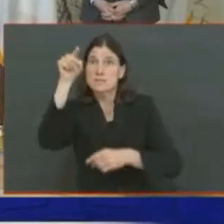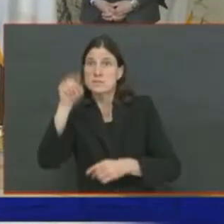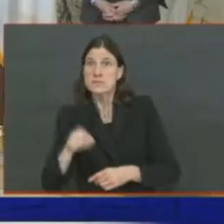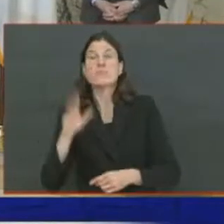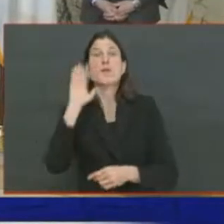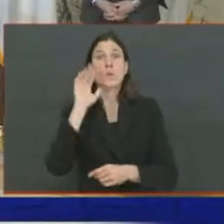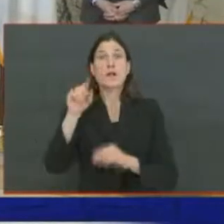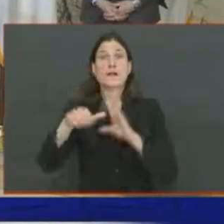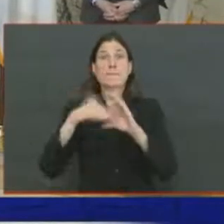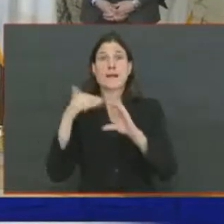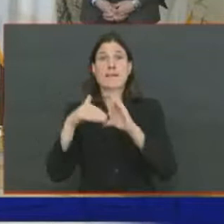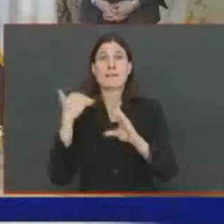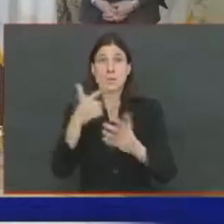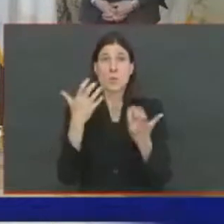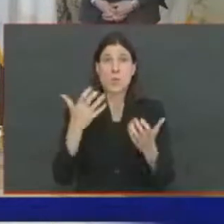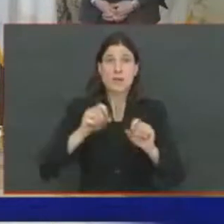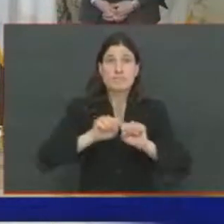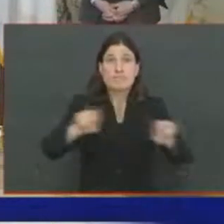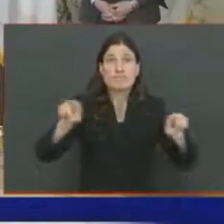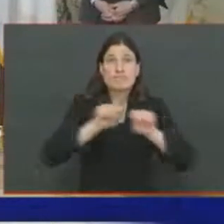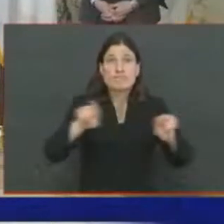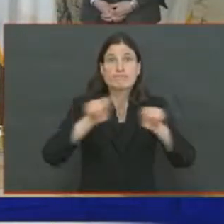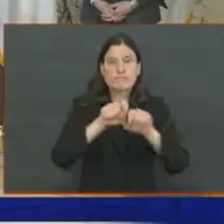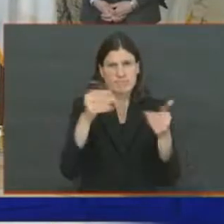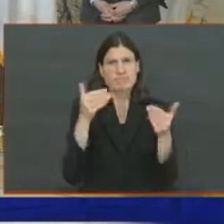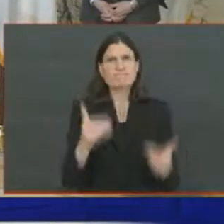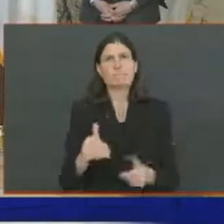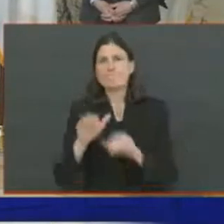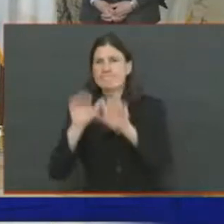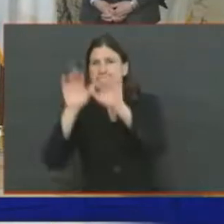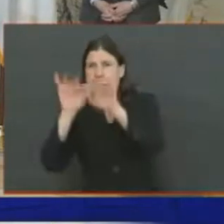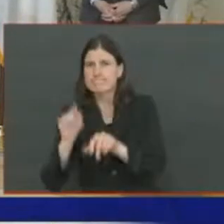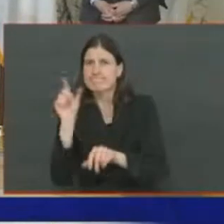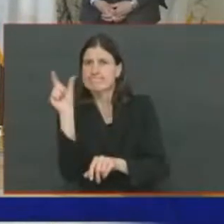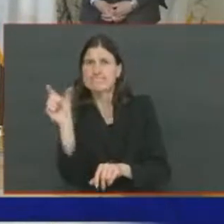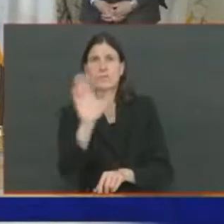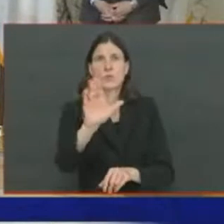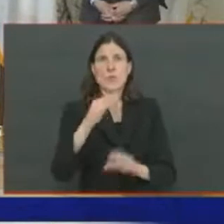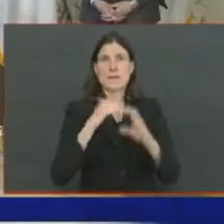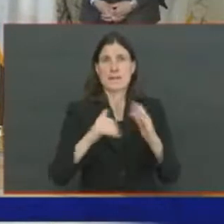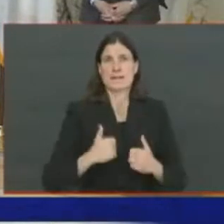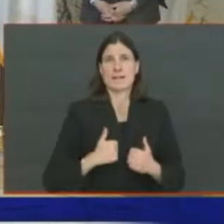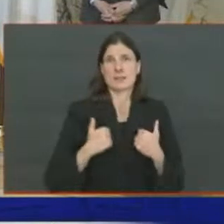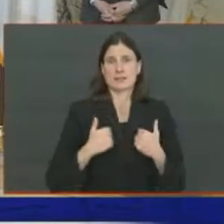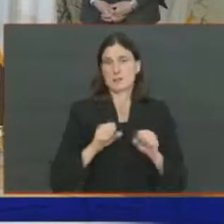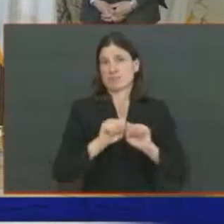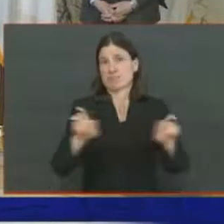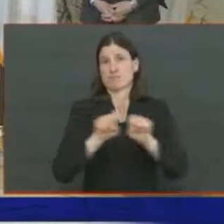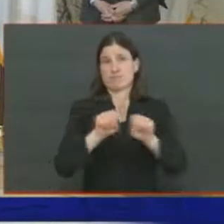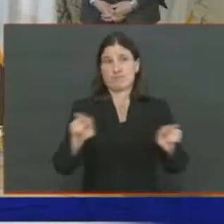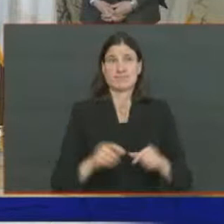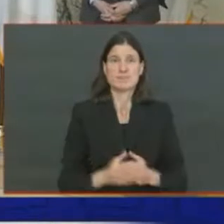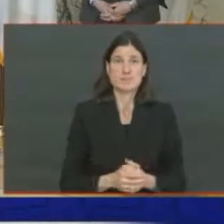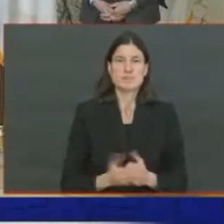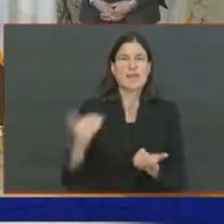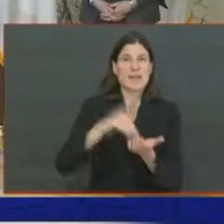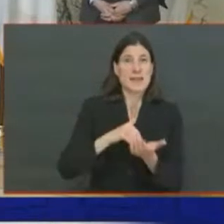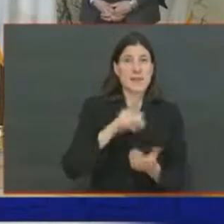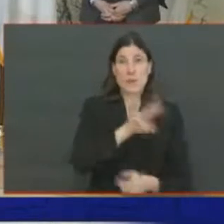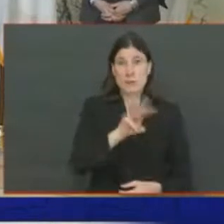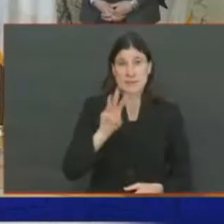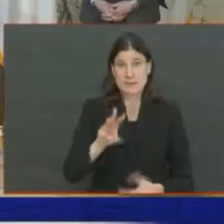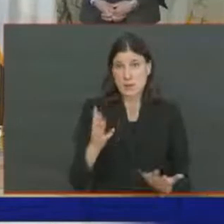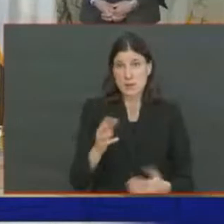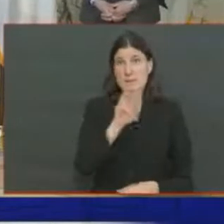that. Again, it's accurate information. It's based on what's happening in Rhode Island. It'll keep you informed, and I hope keep you,